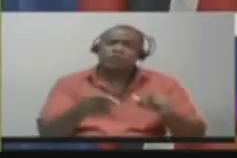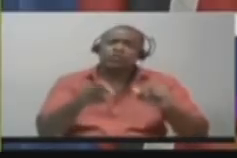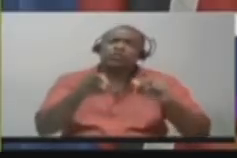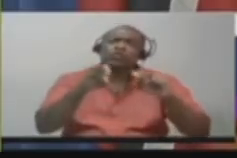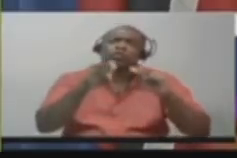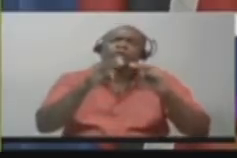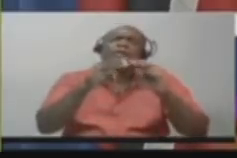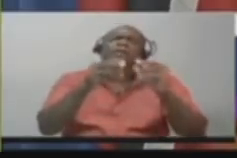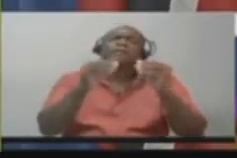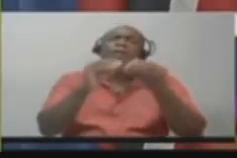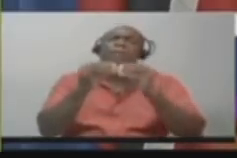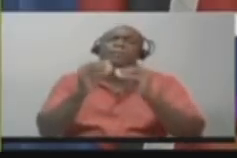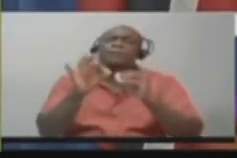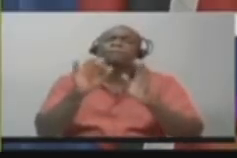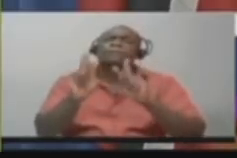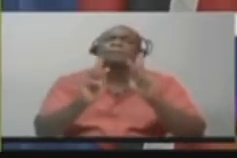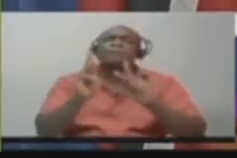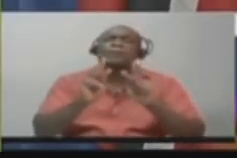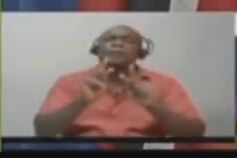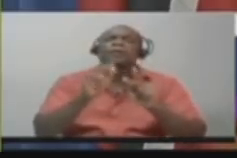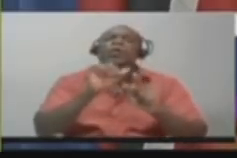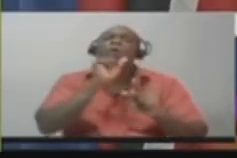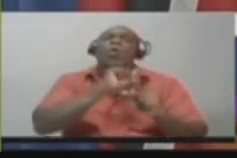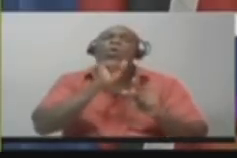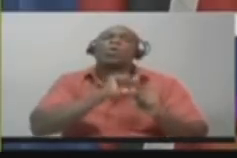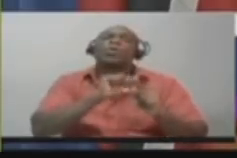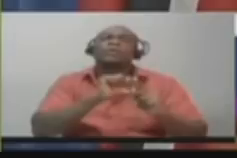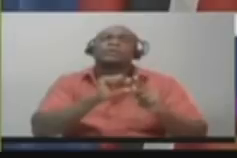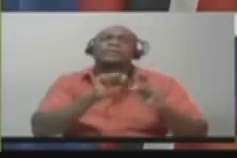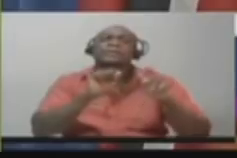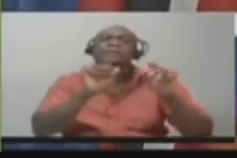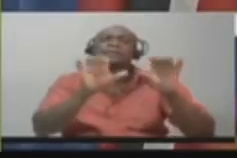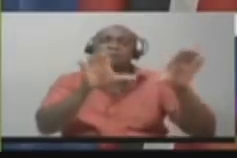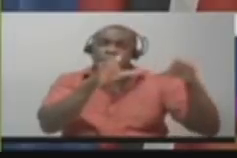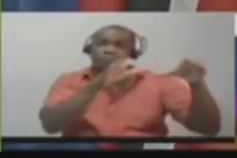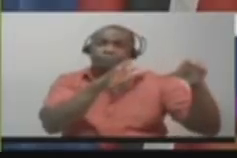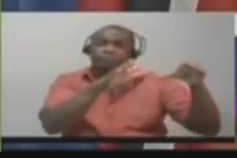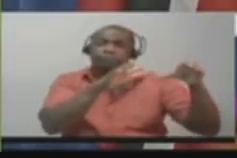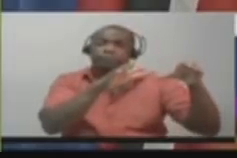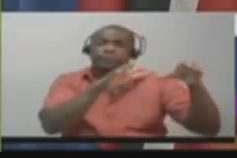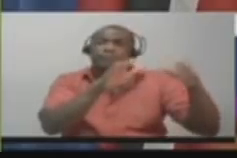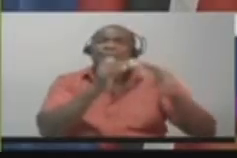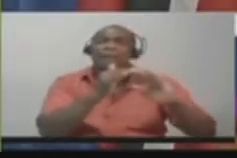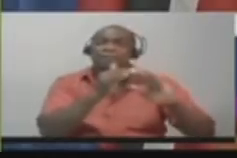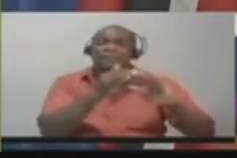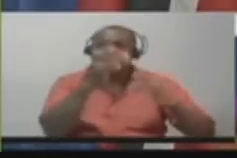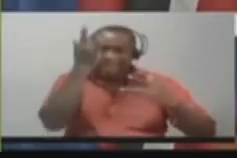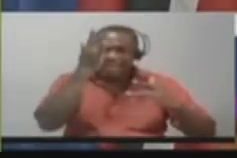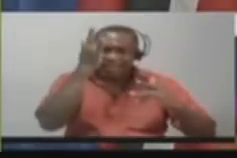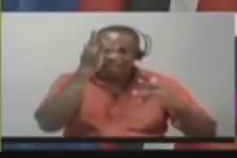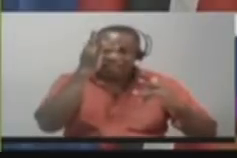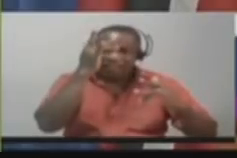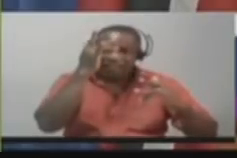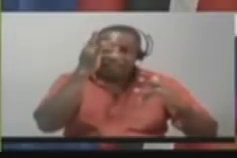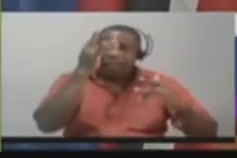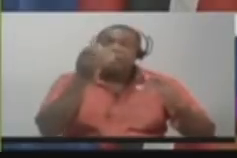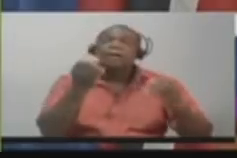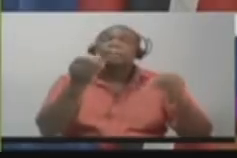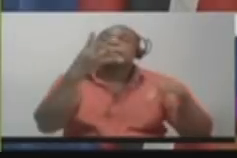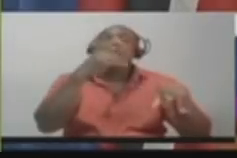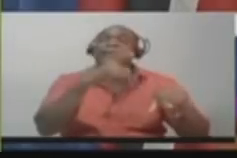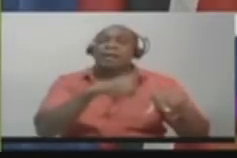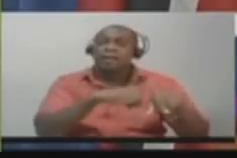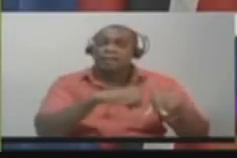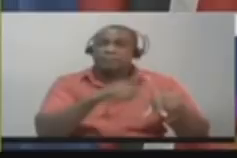older age group becoming ill. And that in many cases, those, especially at